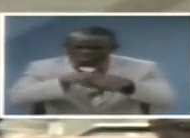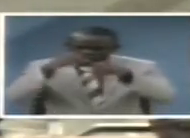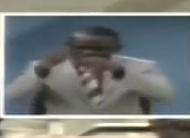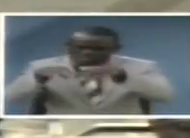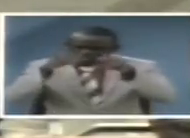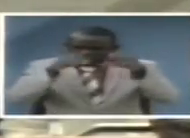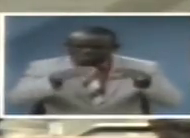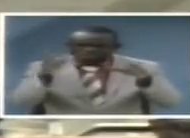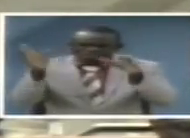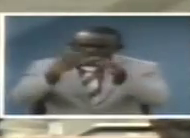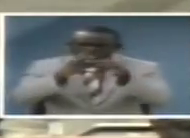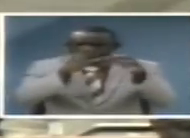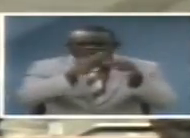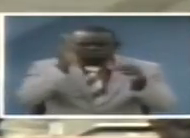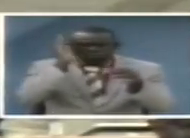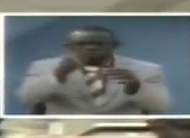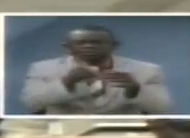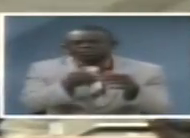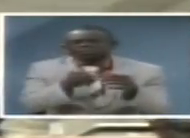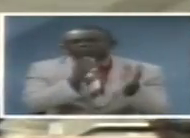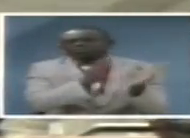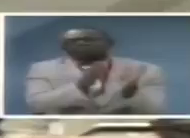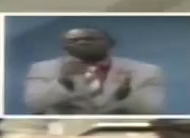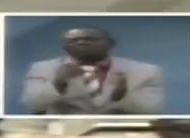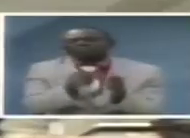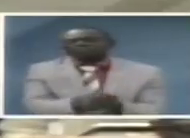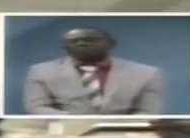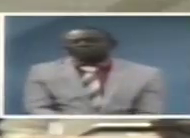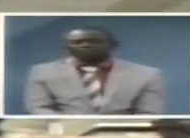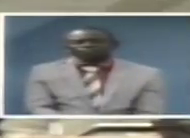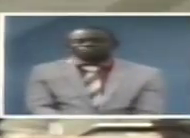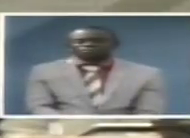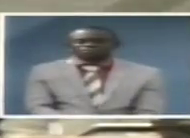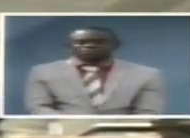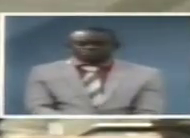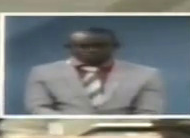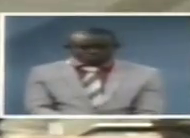time from Cairo to Cape. Mr. Speaker,